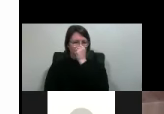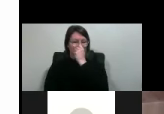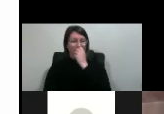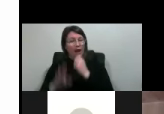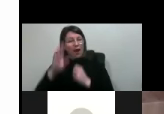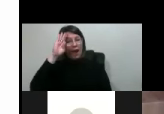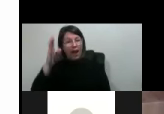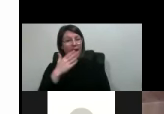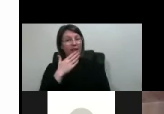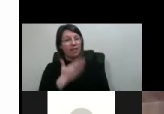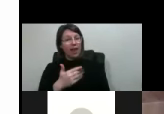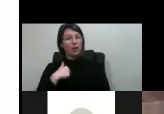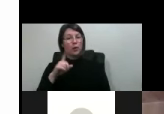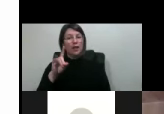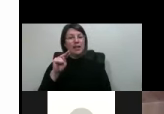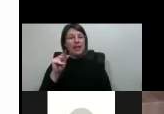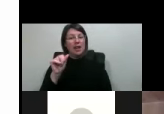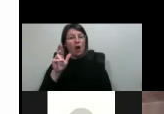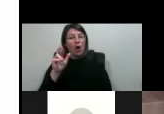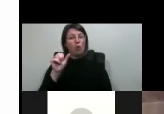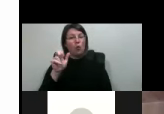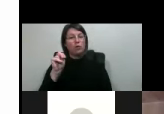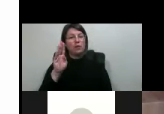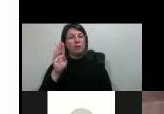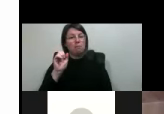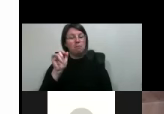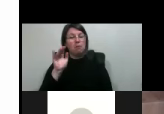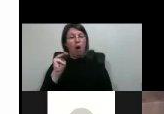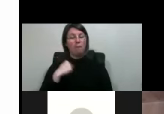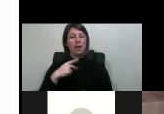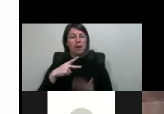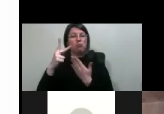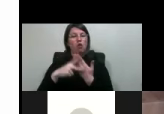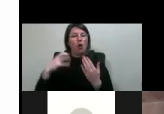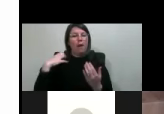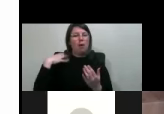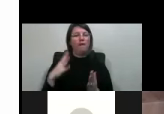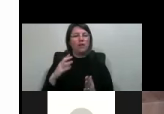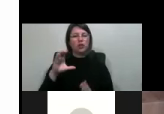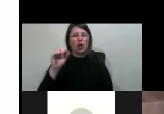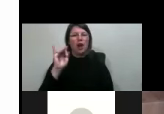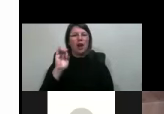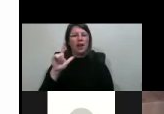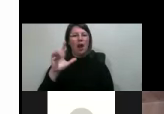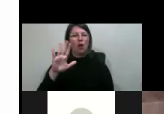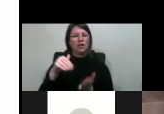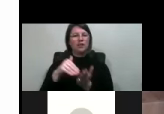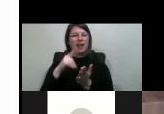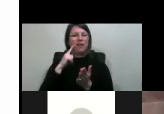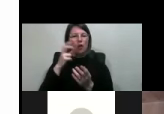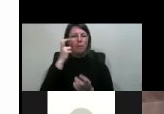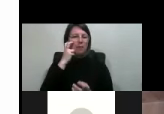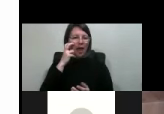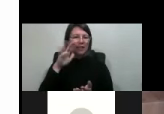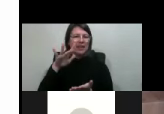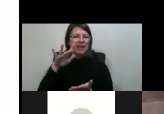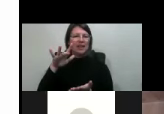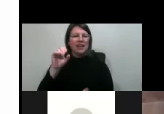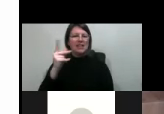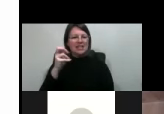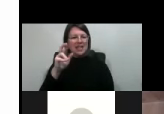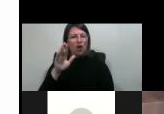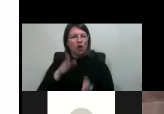Hi, thank you. This is Dina Rosenbaum. I'm the Chief Program Officer at the Carroll Center for the Blind on Center Street. We